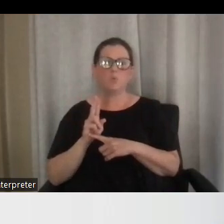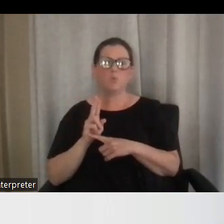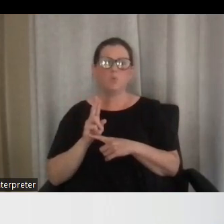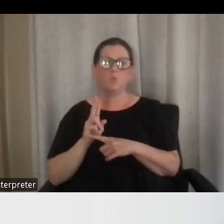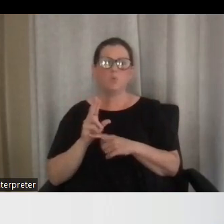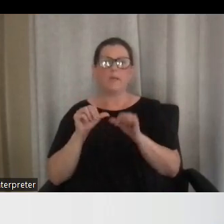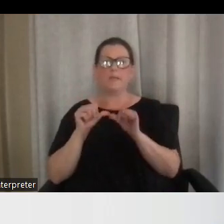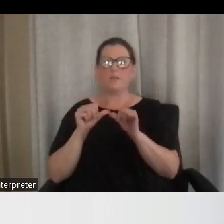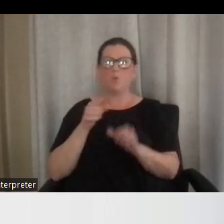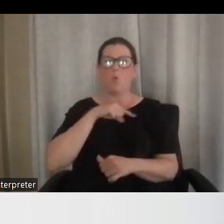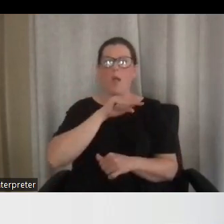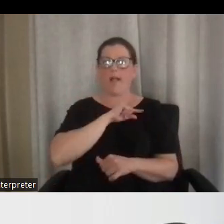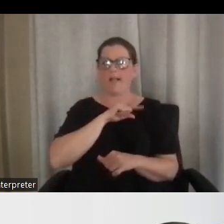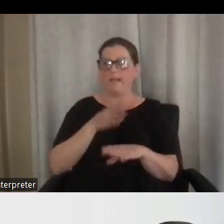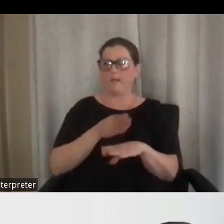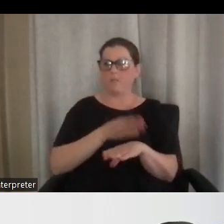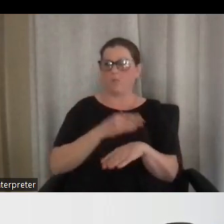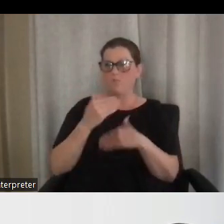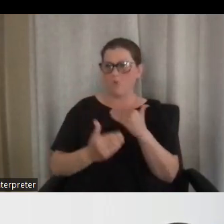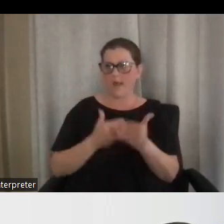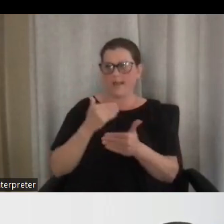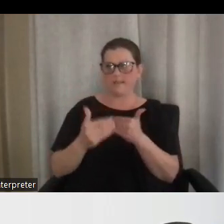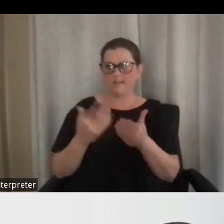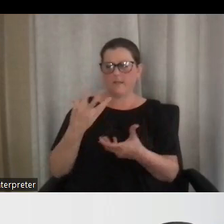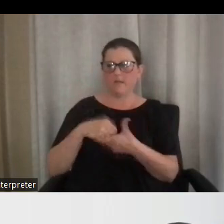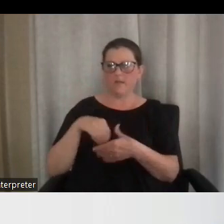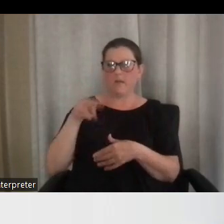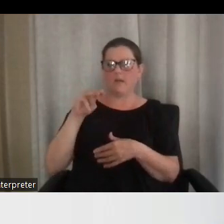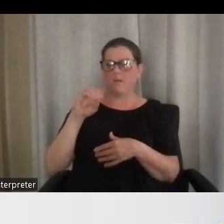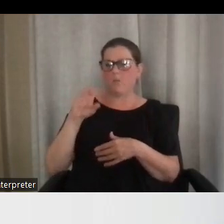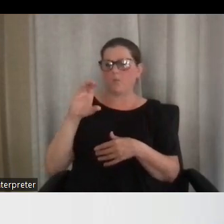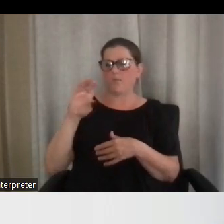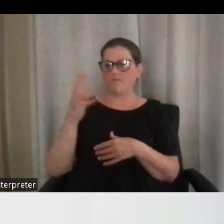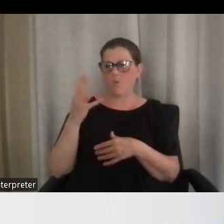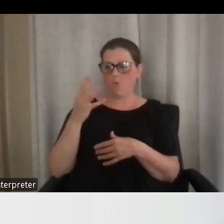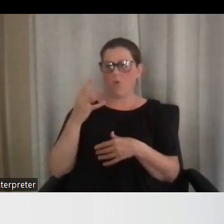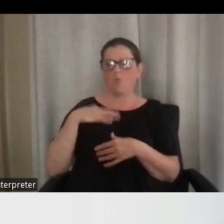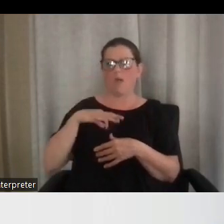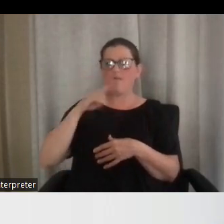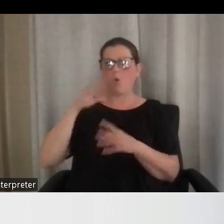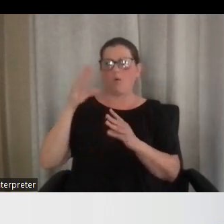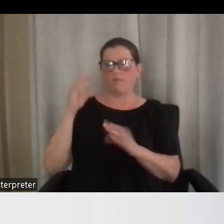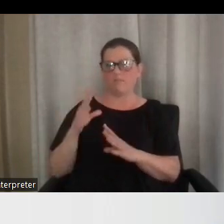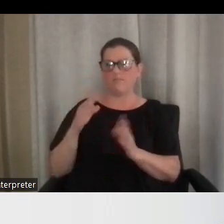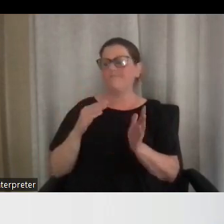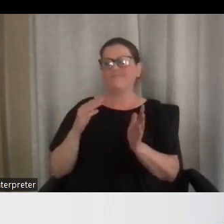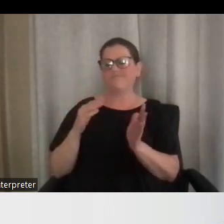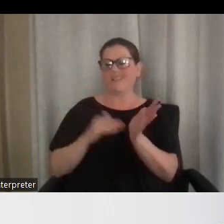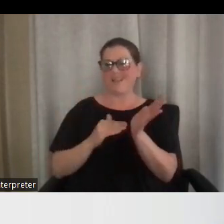continual quality improvement processes and the credits such as MOC4 credits for physicians, in